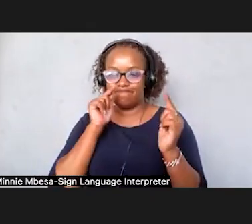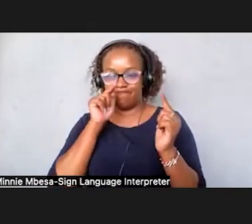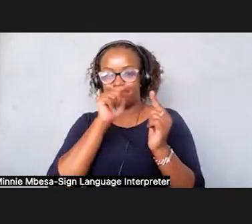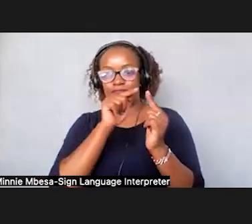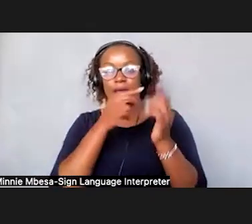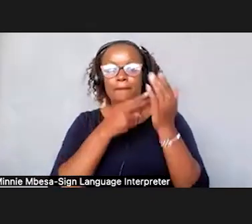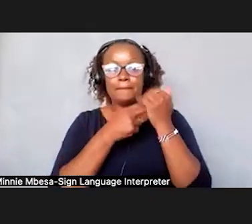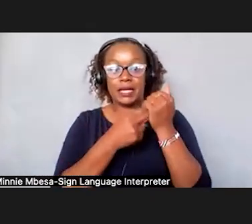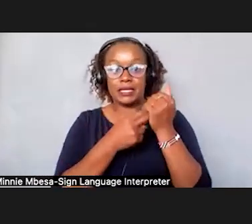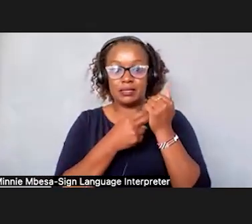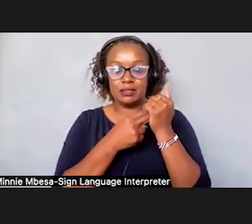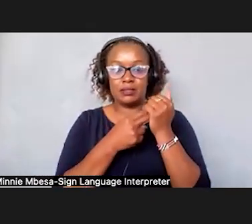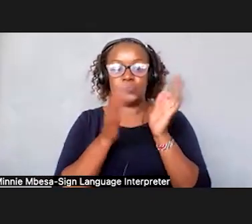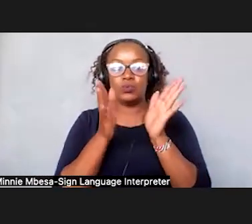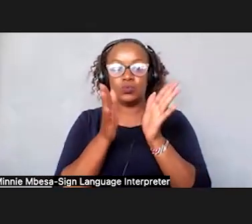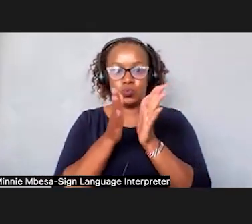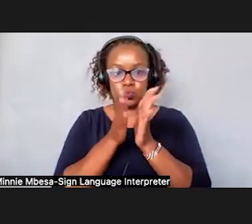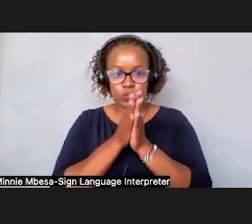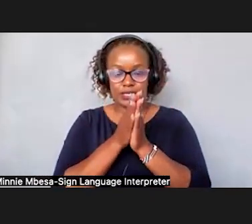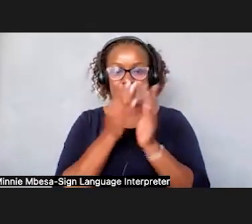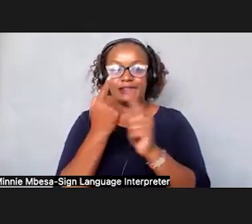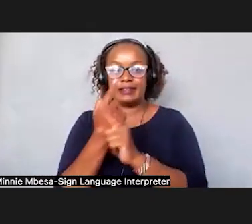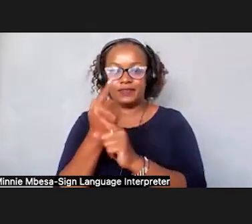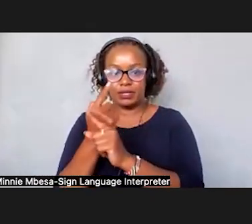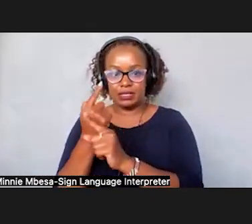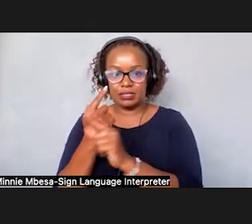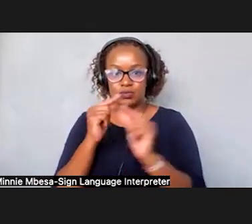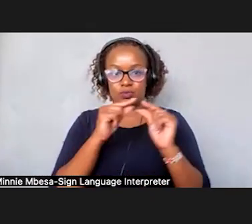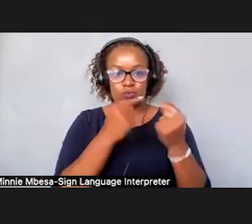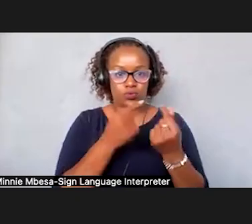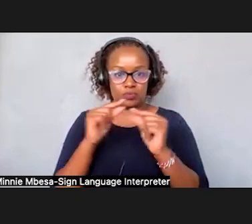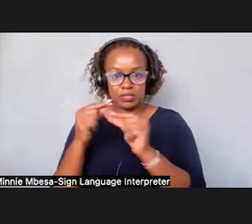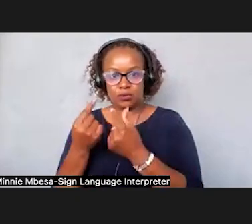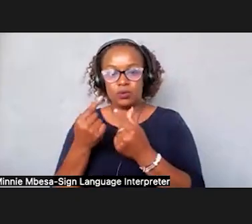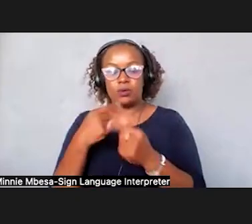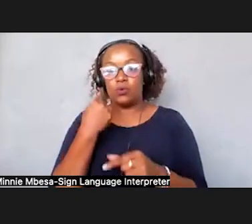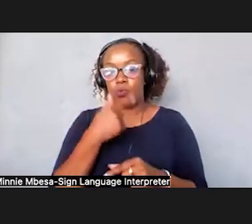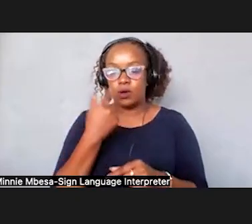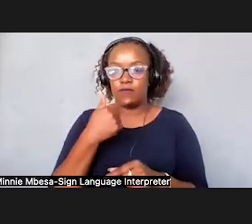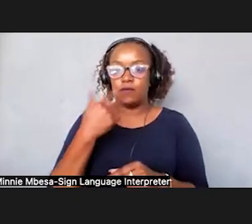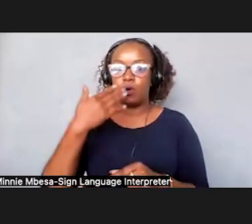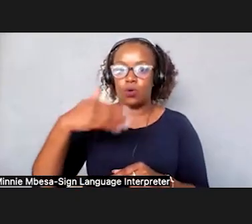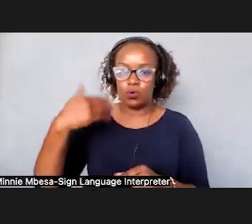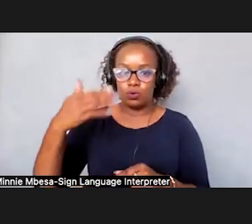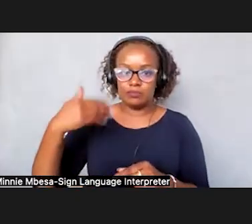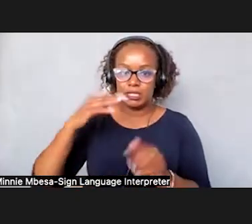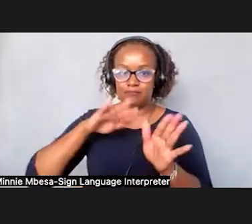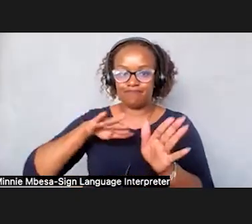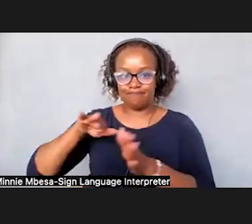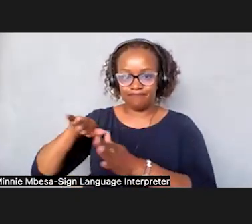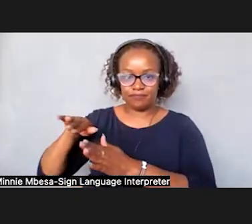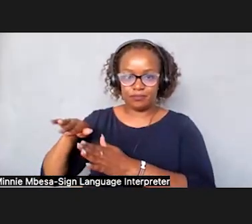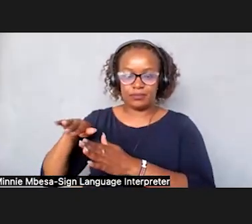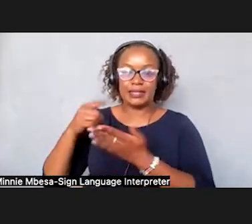with non-traditional allies who have often been left out in the conversation in aiding